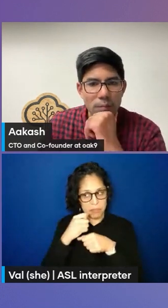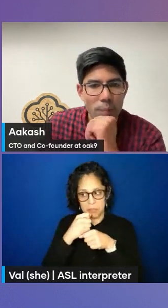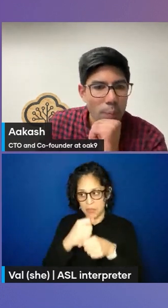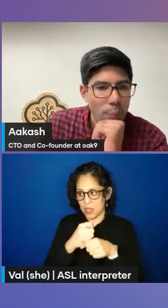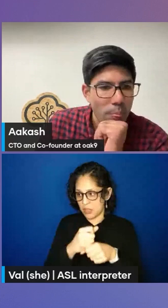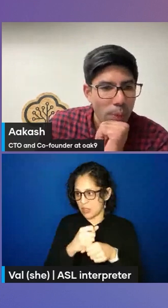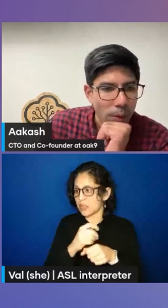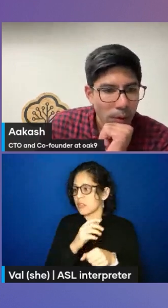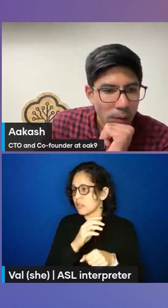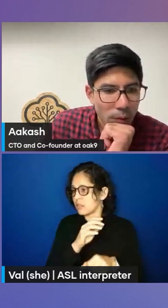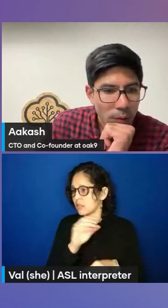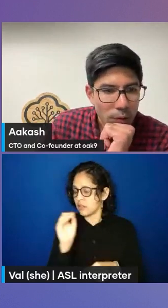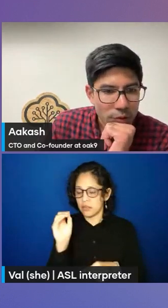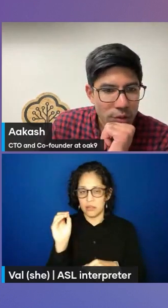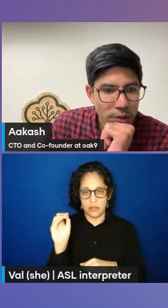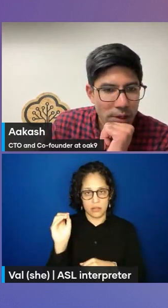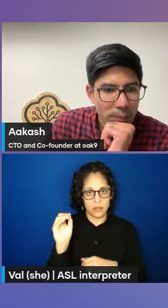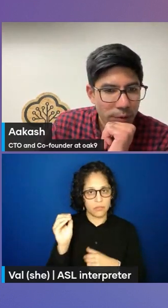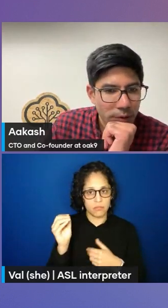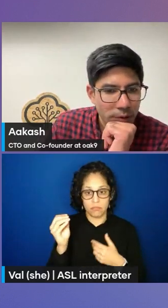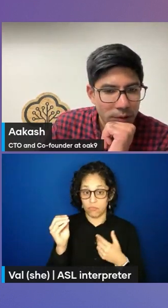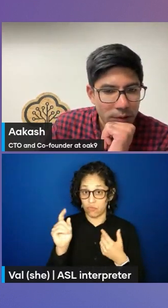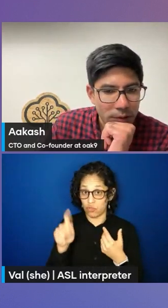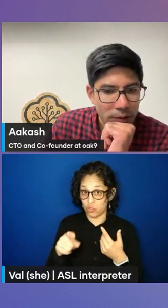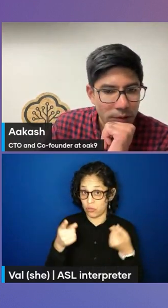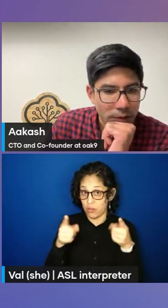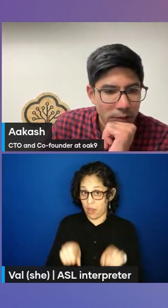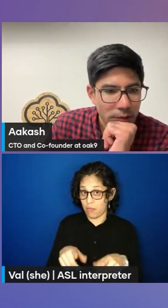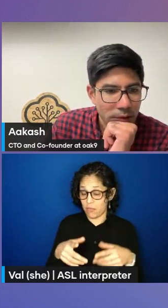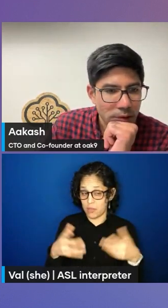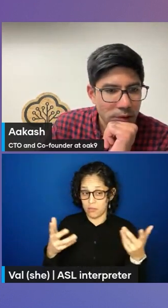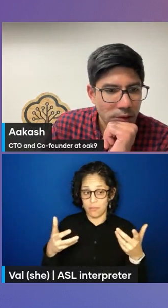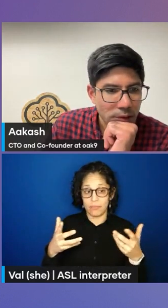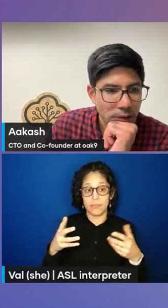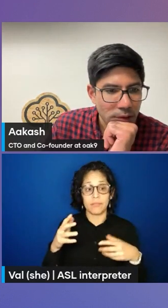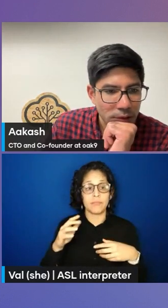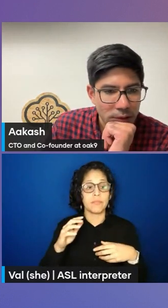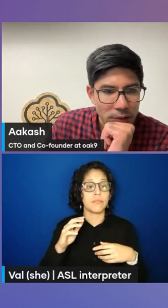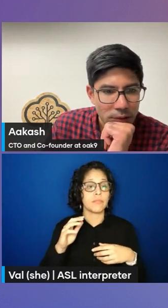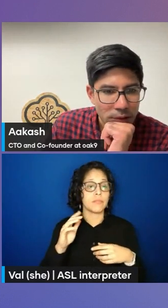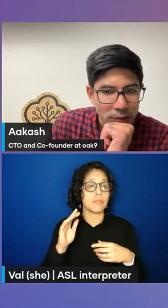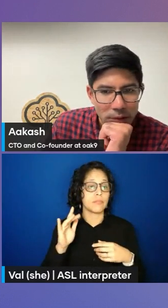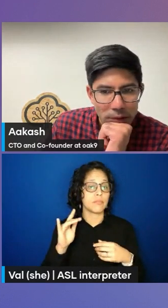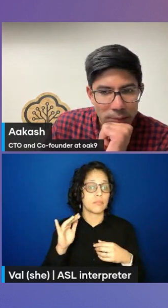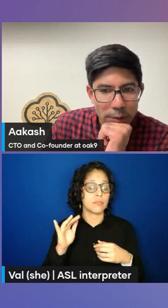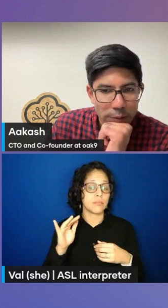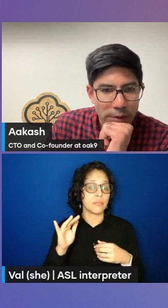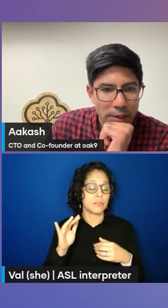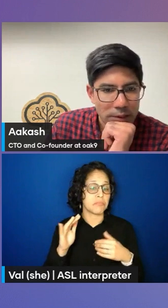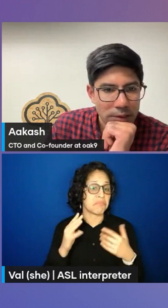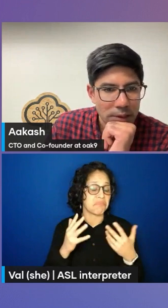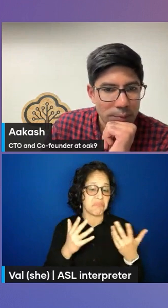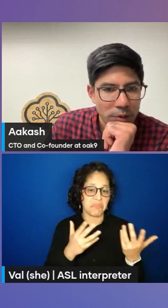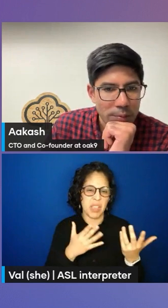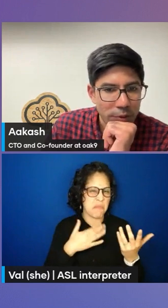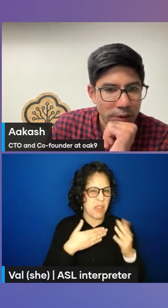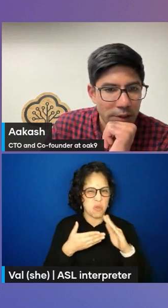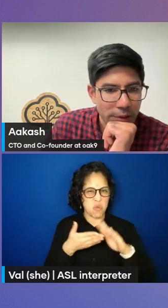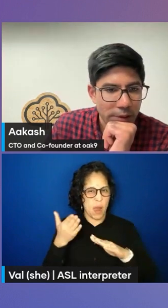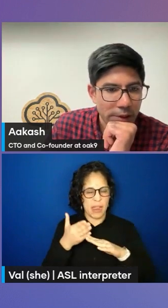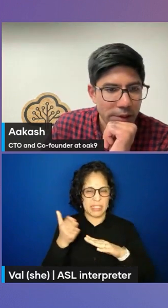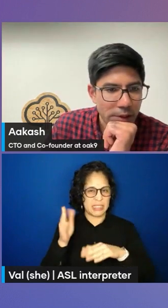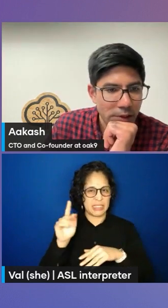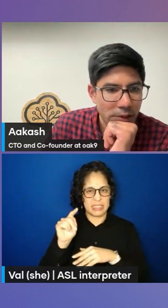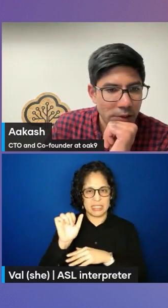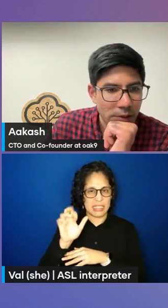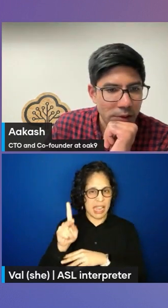And what should happen is, I guess my run task is not properly